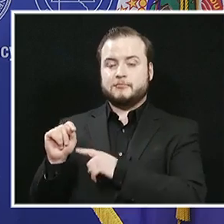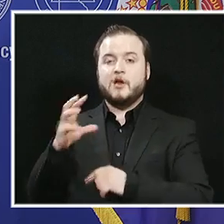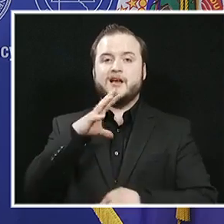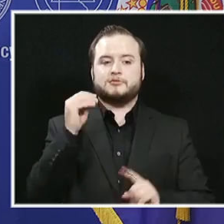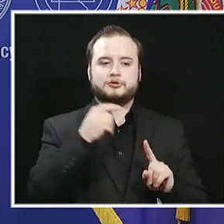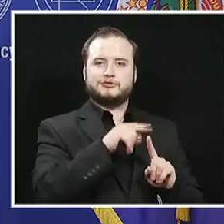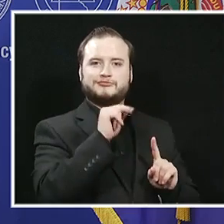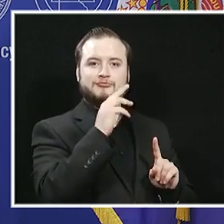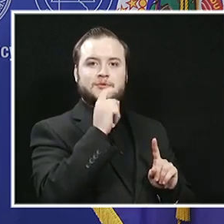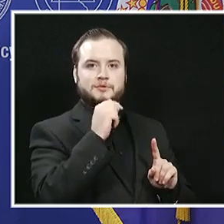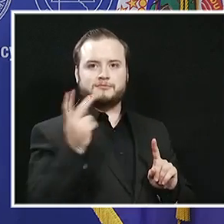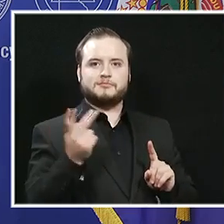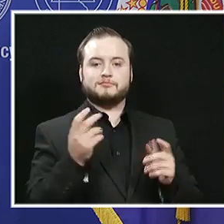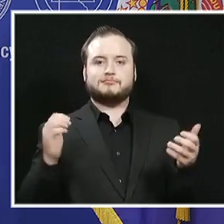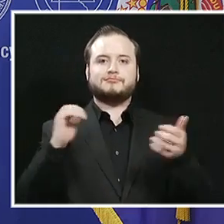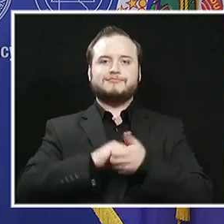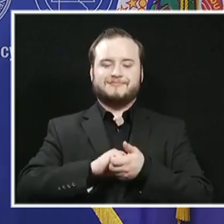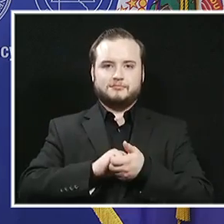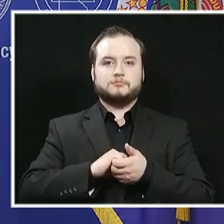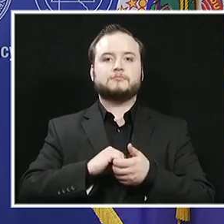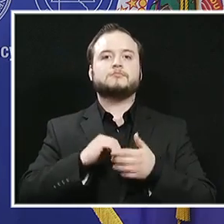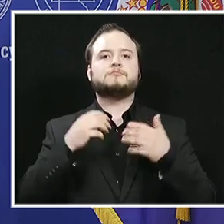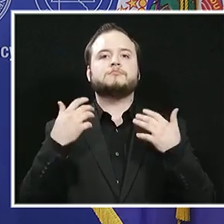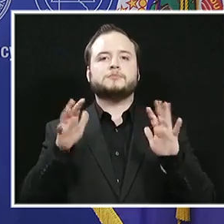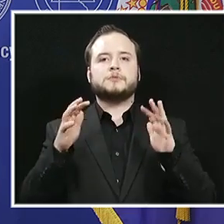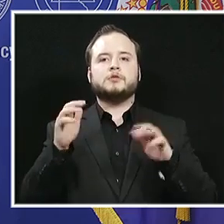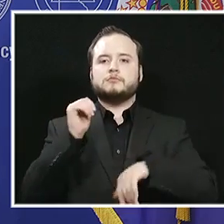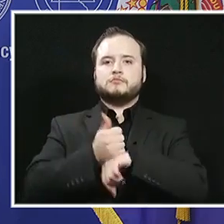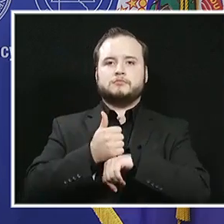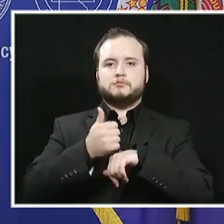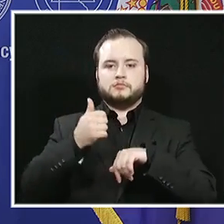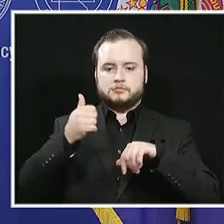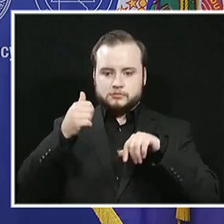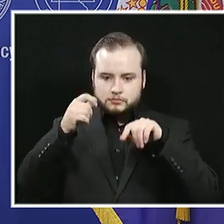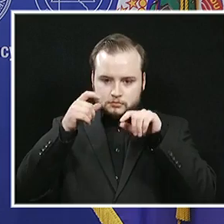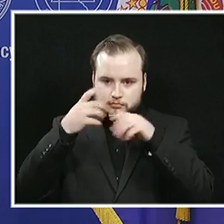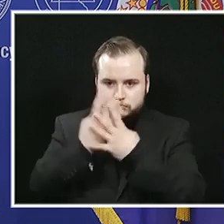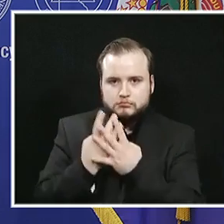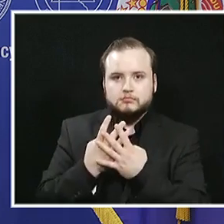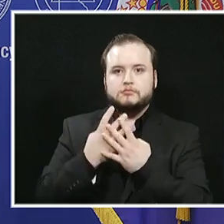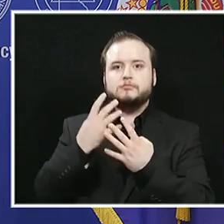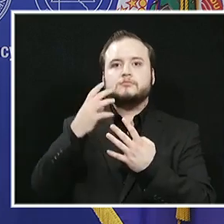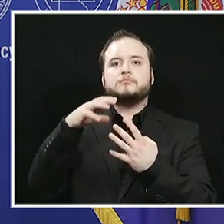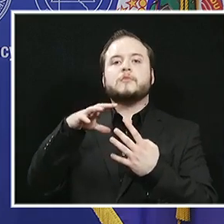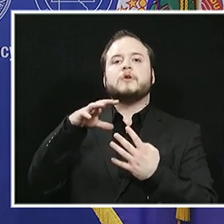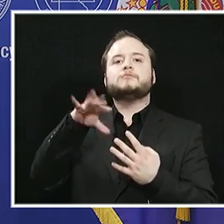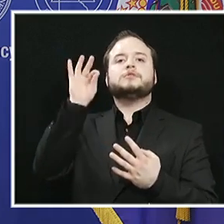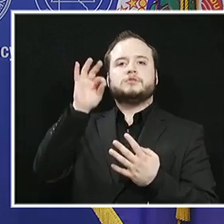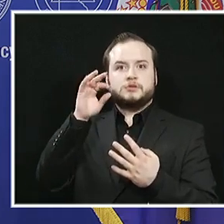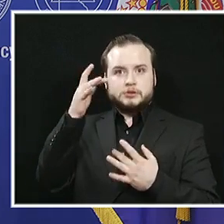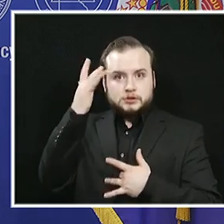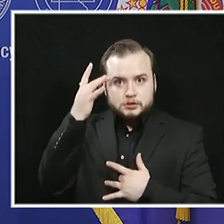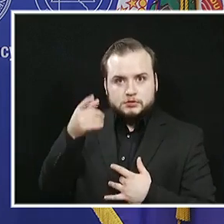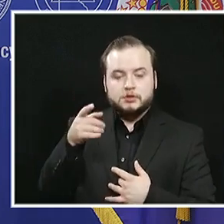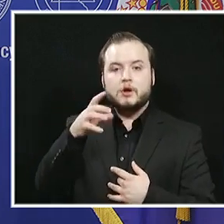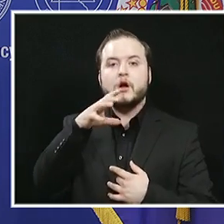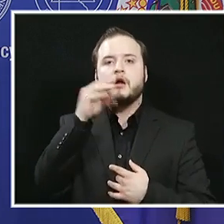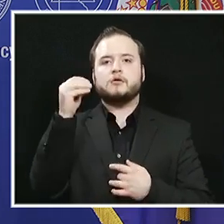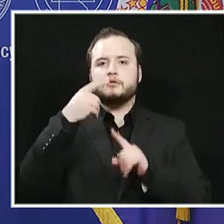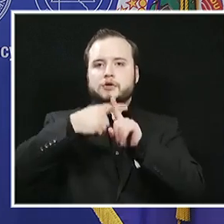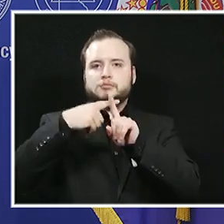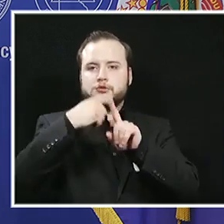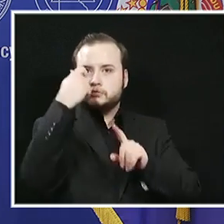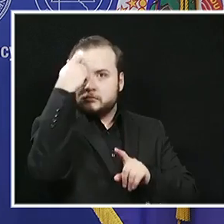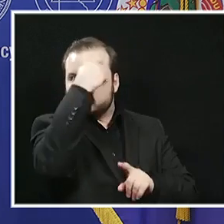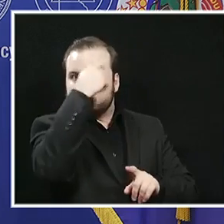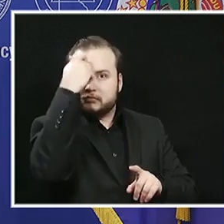This Symptom Screener is a great way for businesses to track health conditions over time and make sure they can ensure that their employees are safe. It is